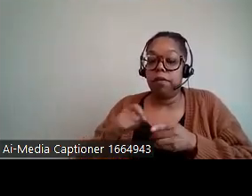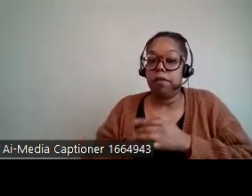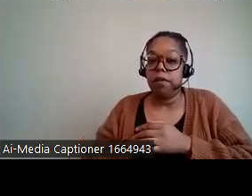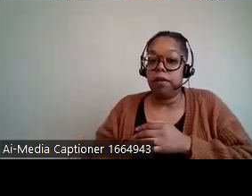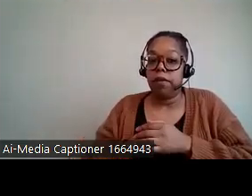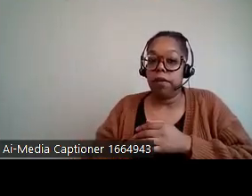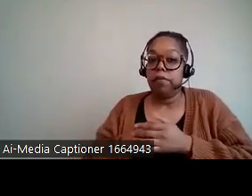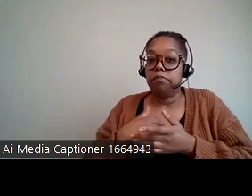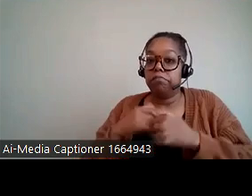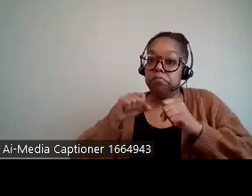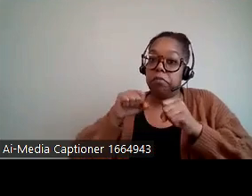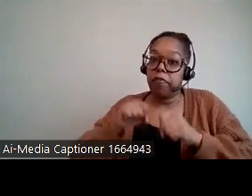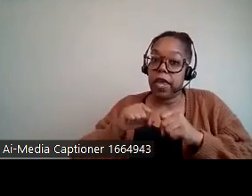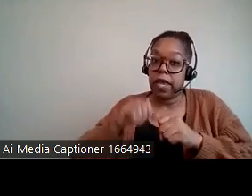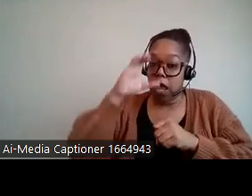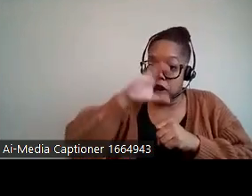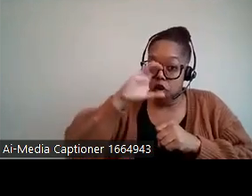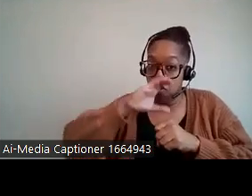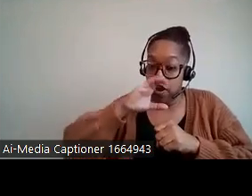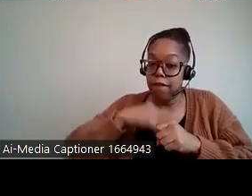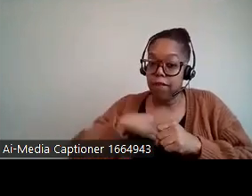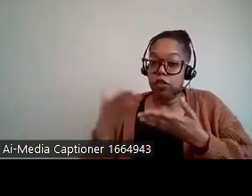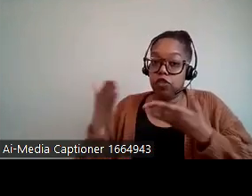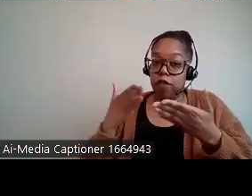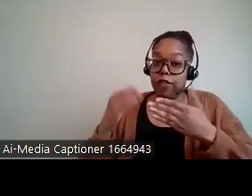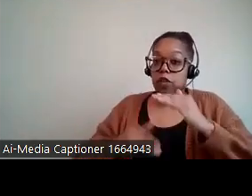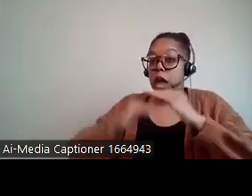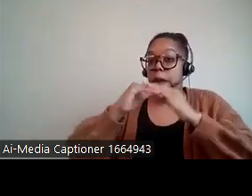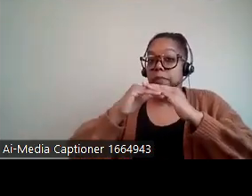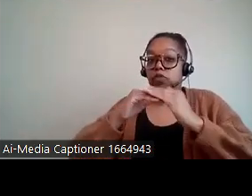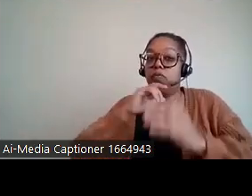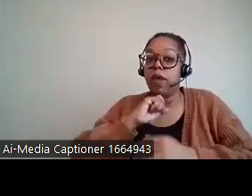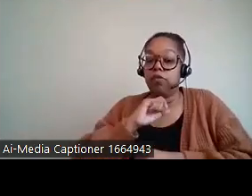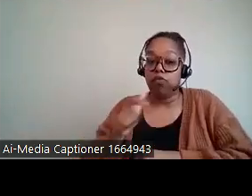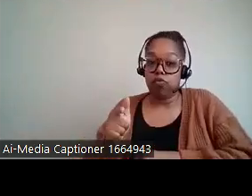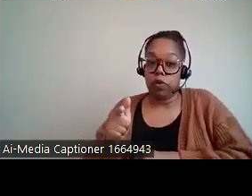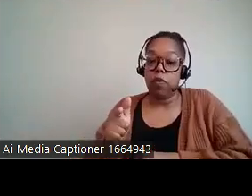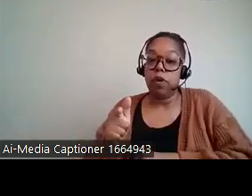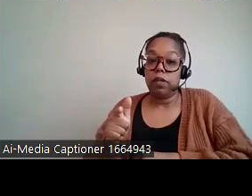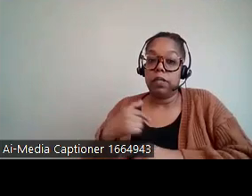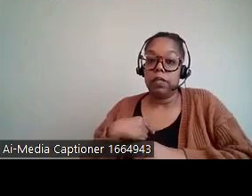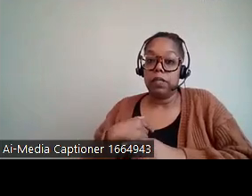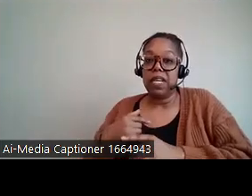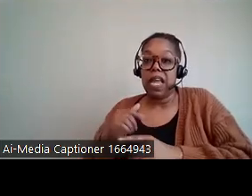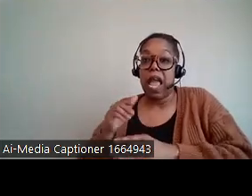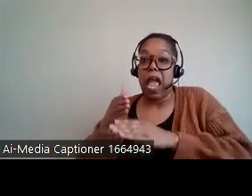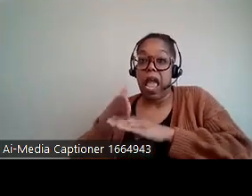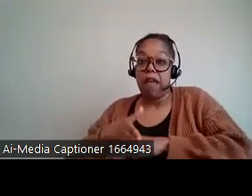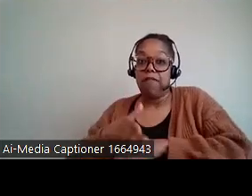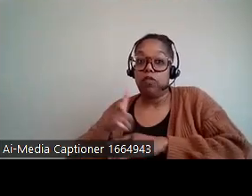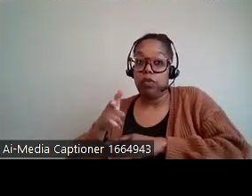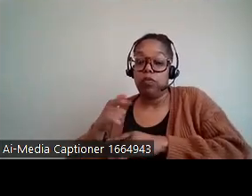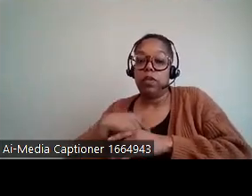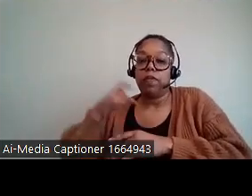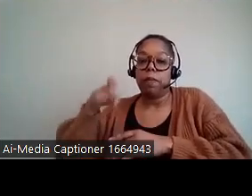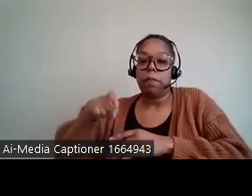seek services for youth up to age 21. Of course, over the age of 21, the youth has to be present and consent to those services at the